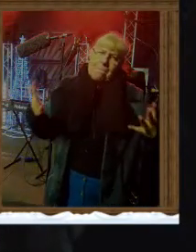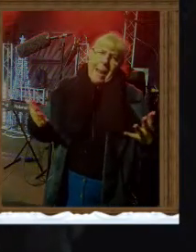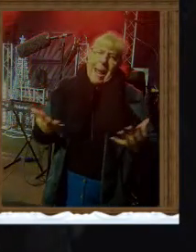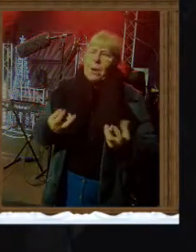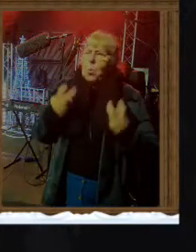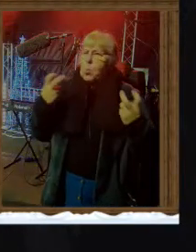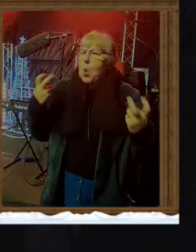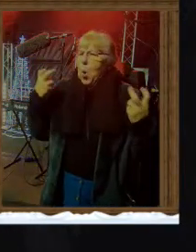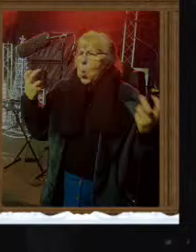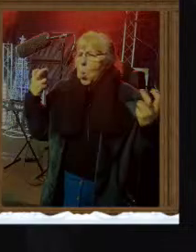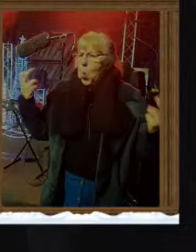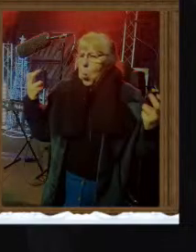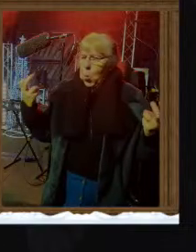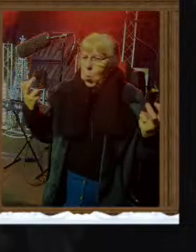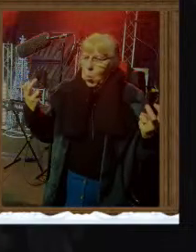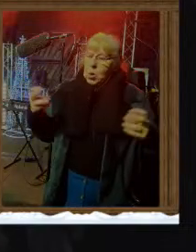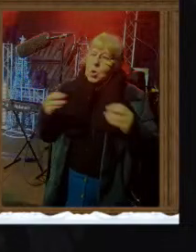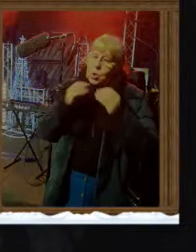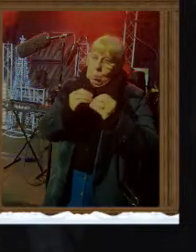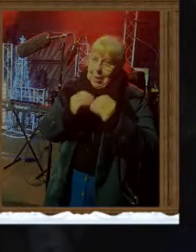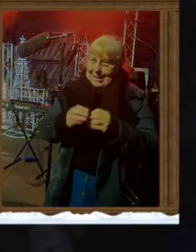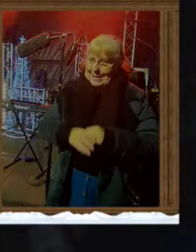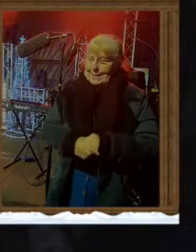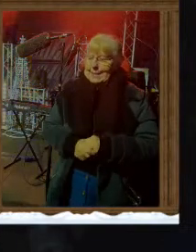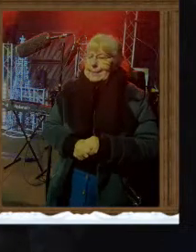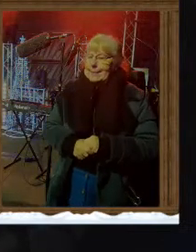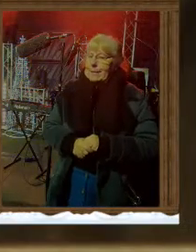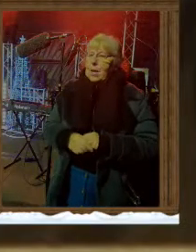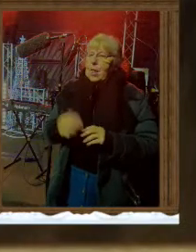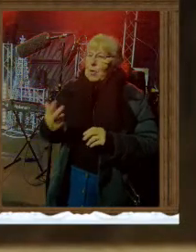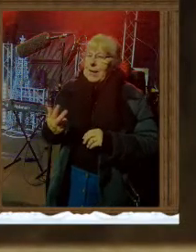she comes out, okay? Let's practice.